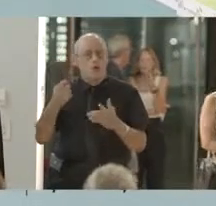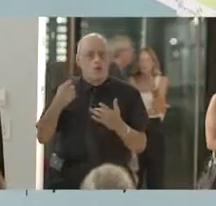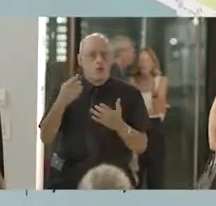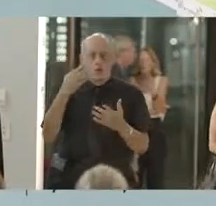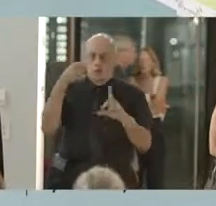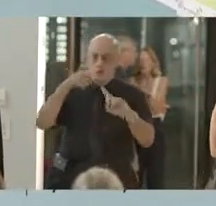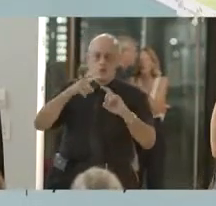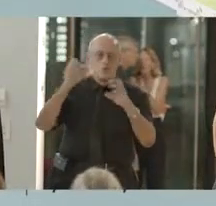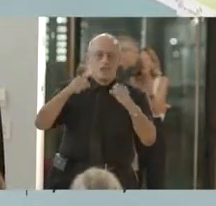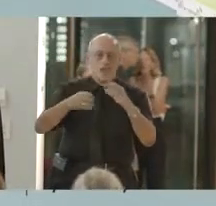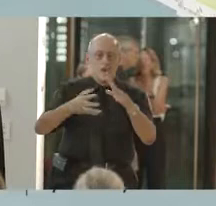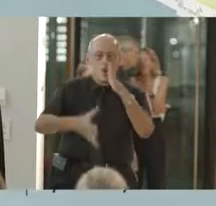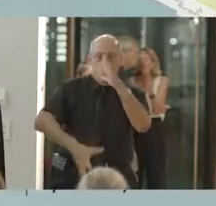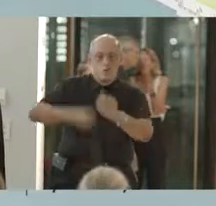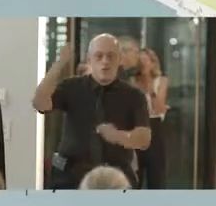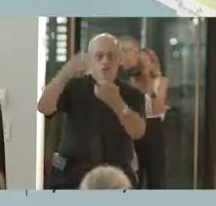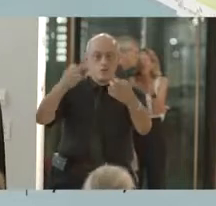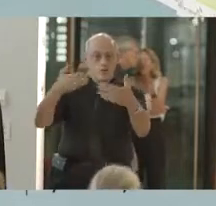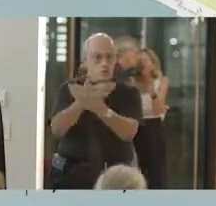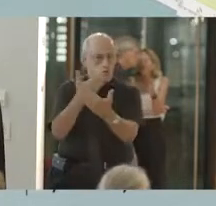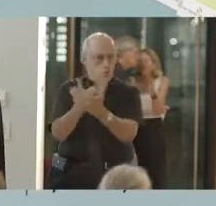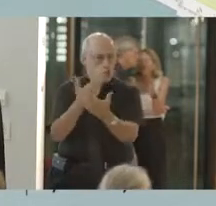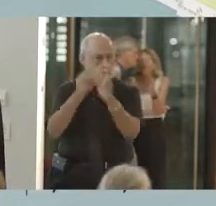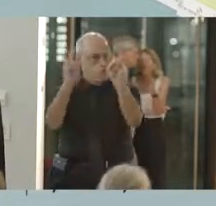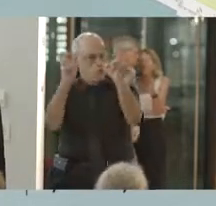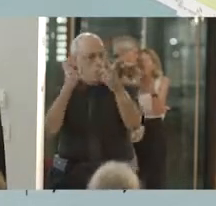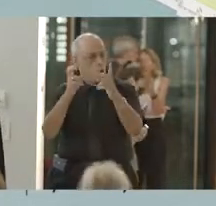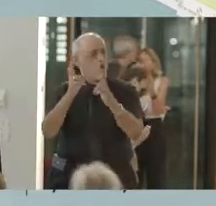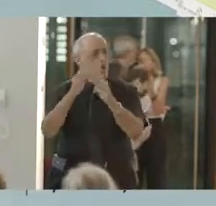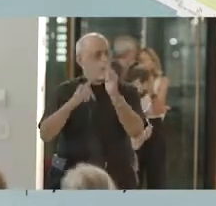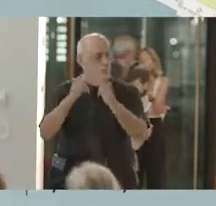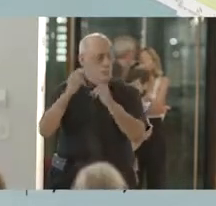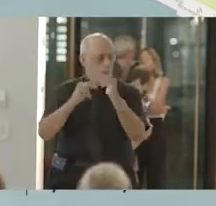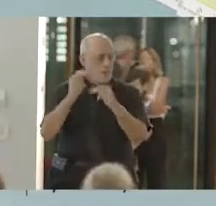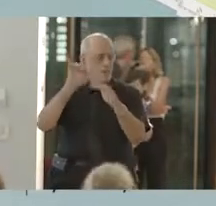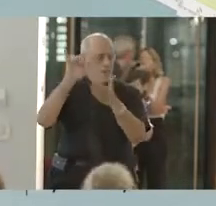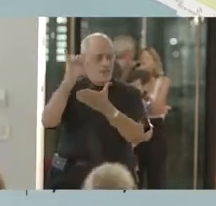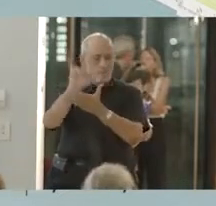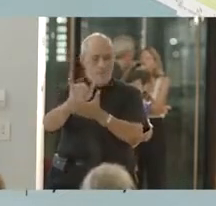could remove the equipment that is fairly new equipment, build up that